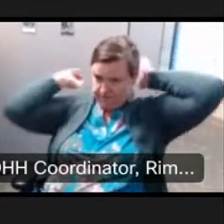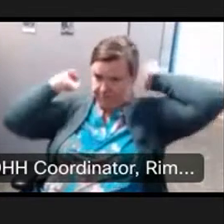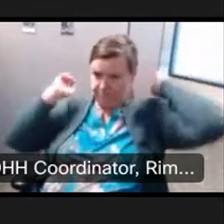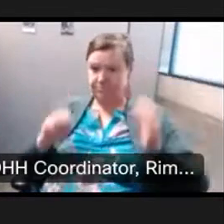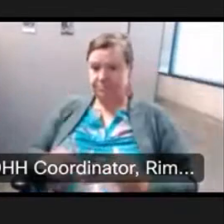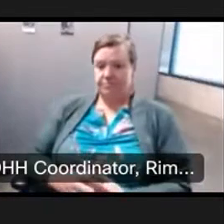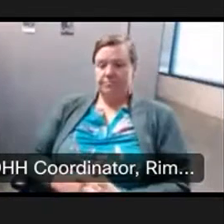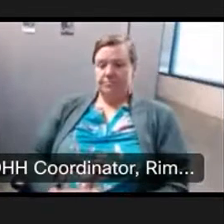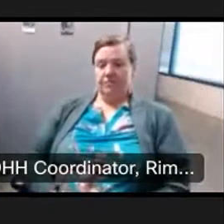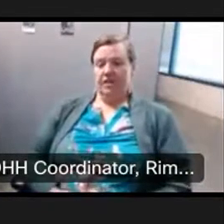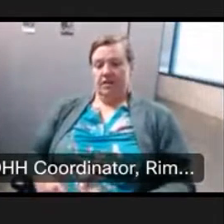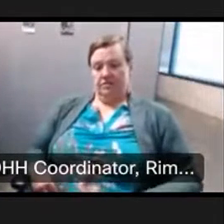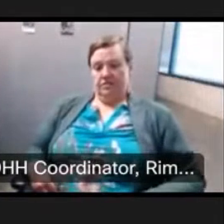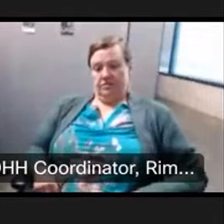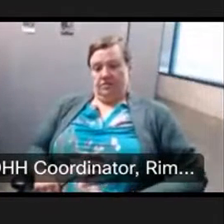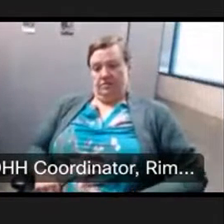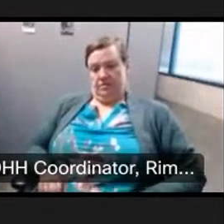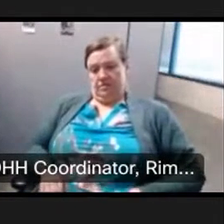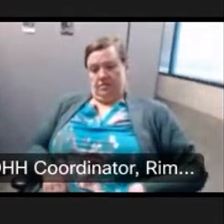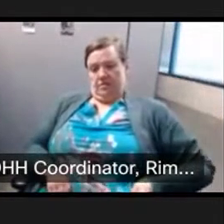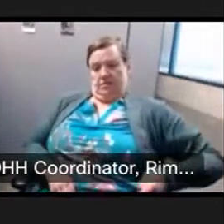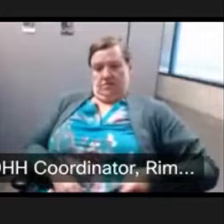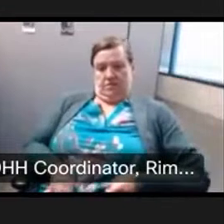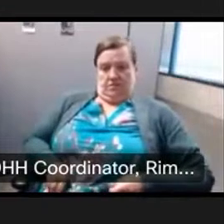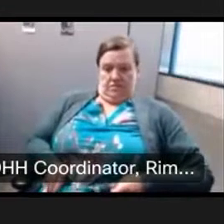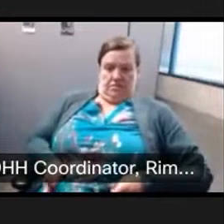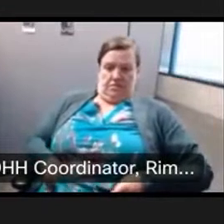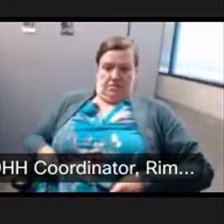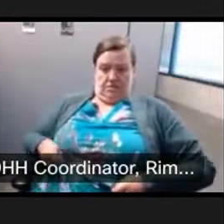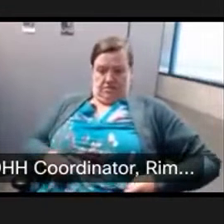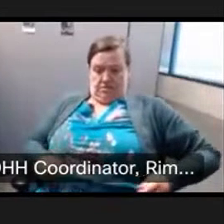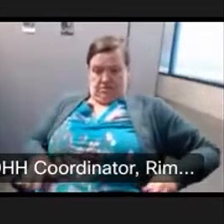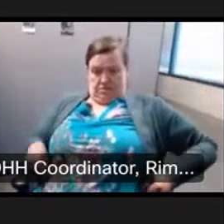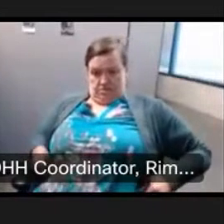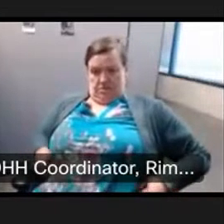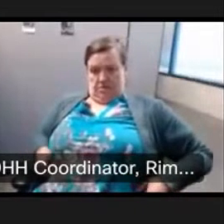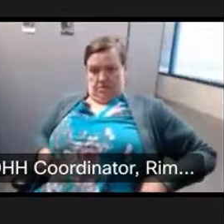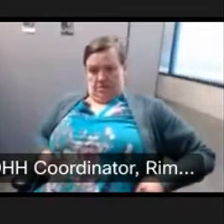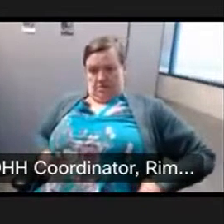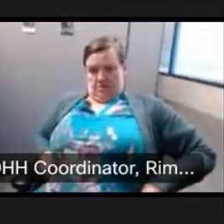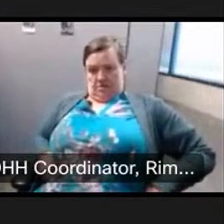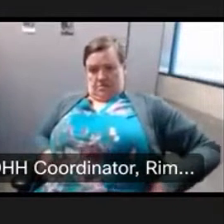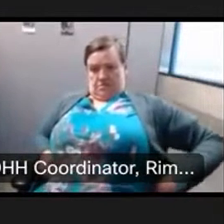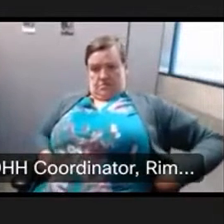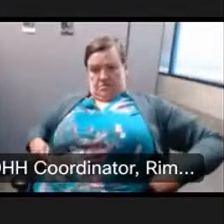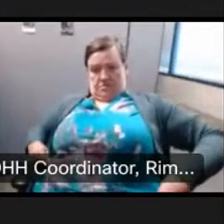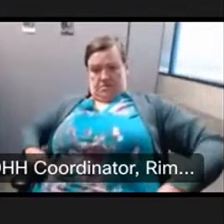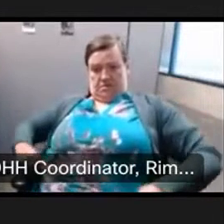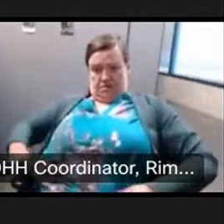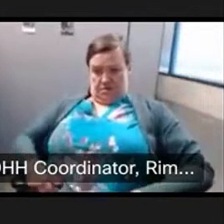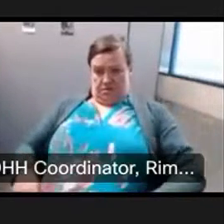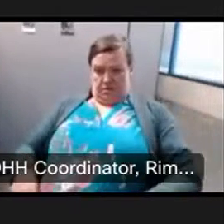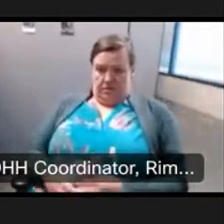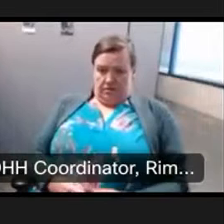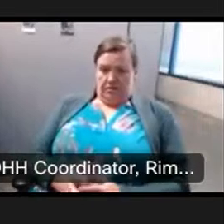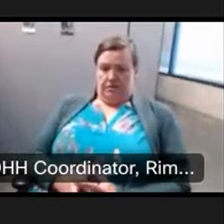community services specialist. The specialist will be updating resource notes so that when we have issues and questions about a day program, we